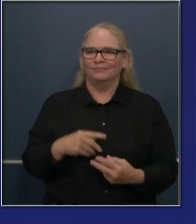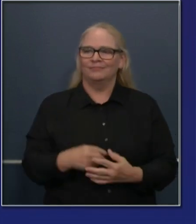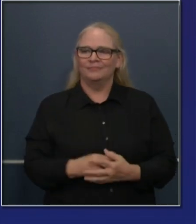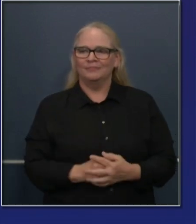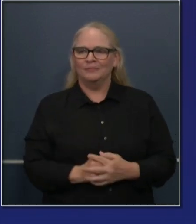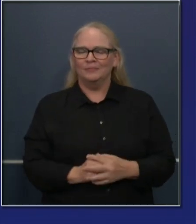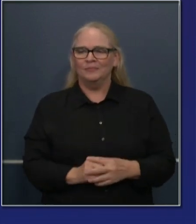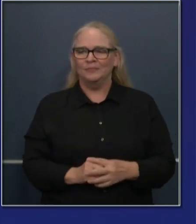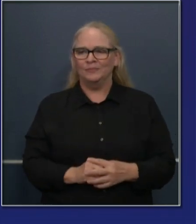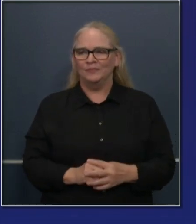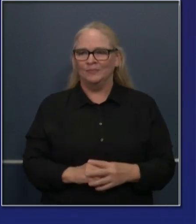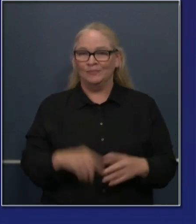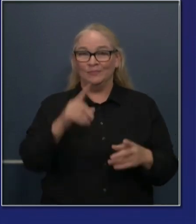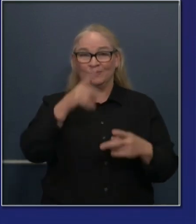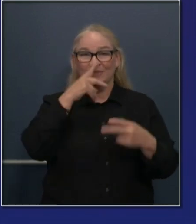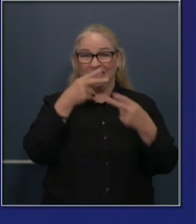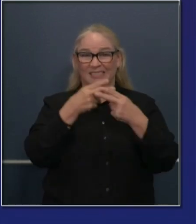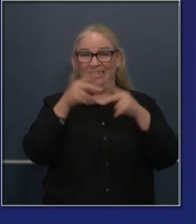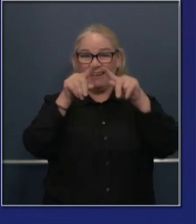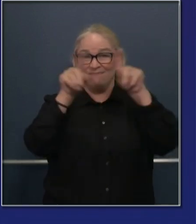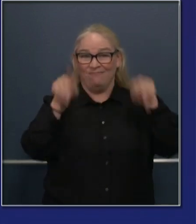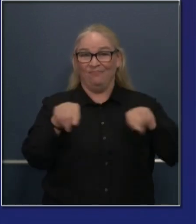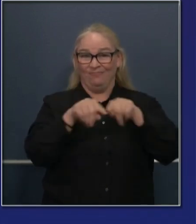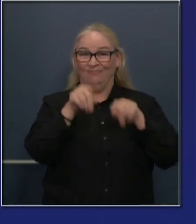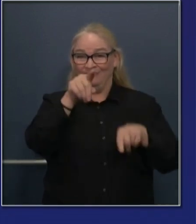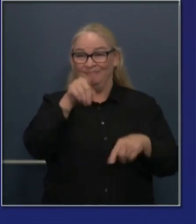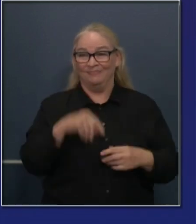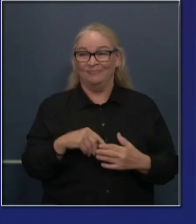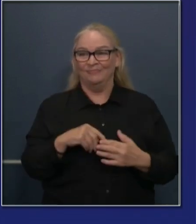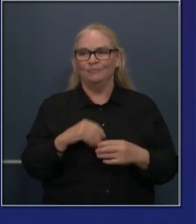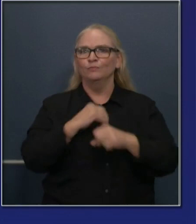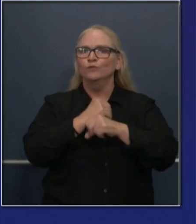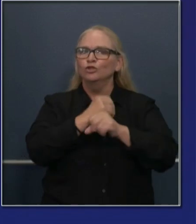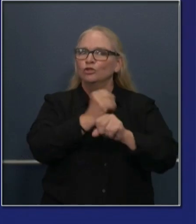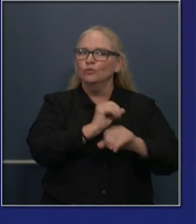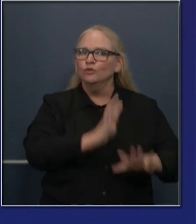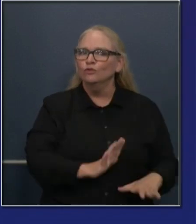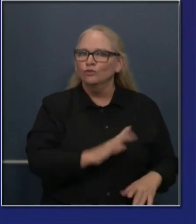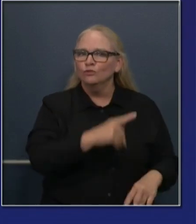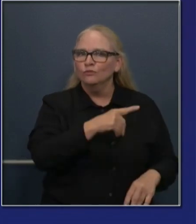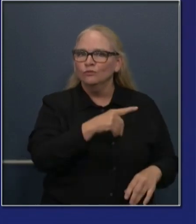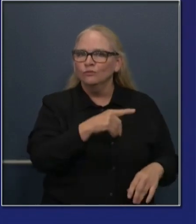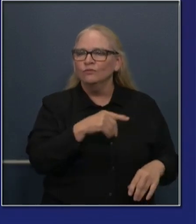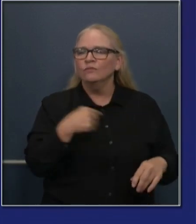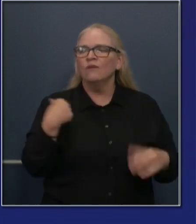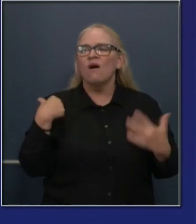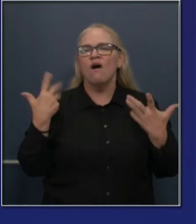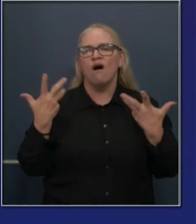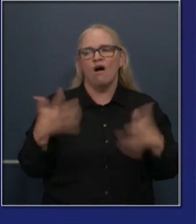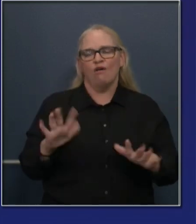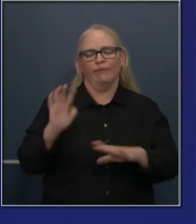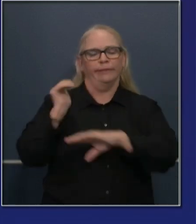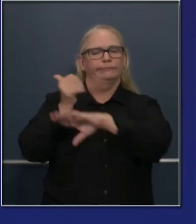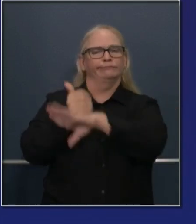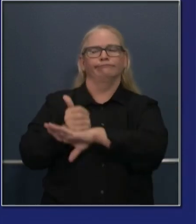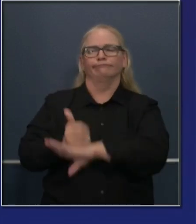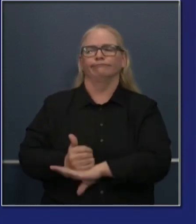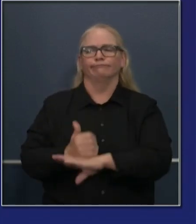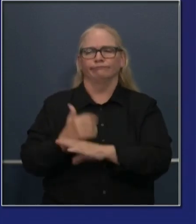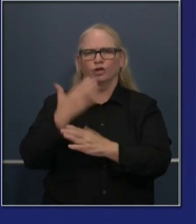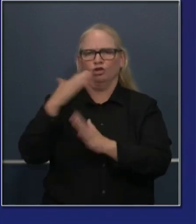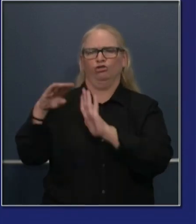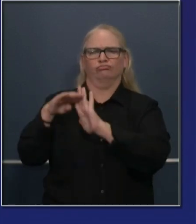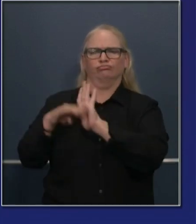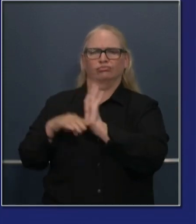slide explains, to expand our workers' protections and build on those existing executive orders that I referenced. But here's the difference this